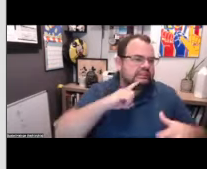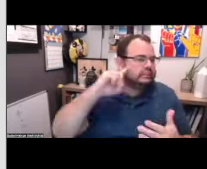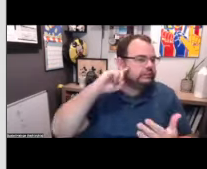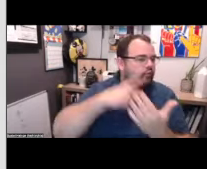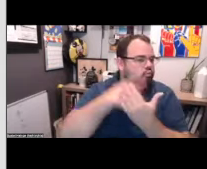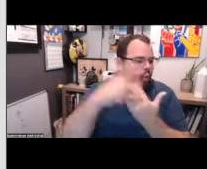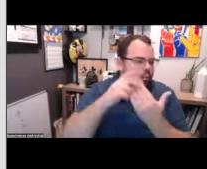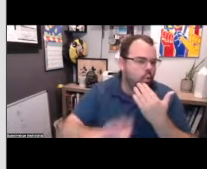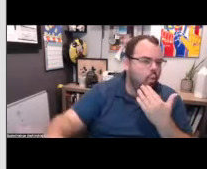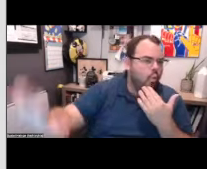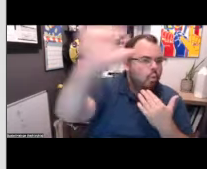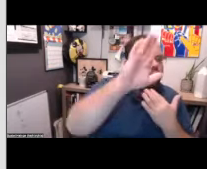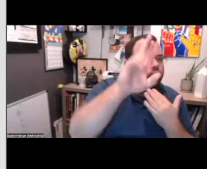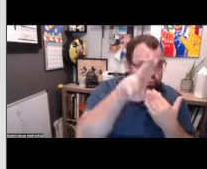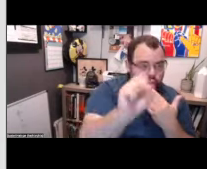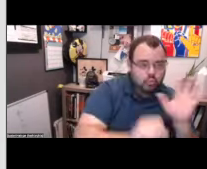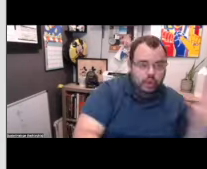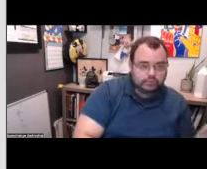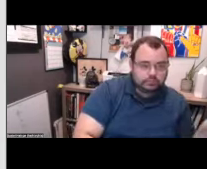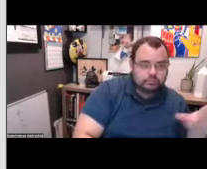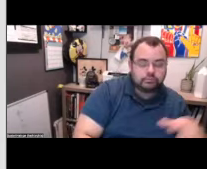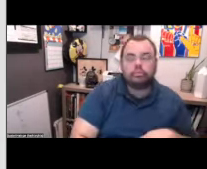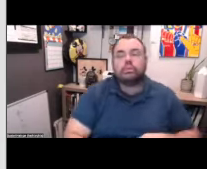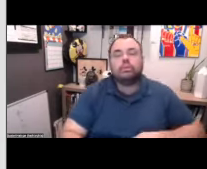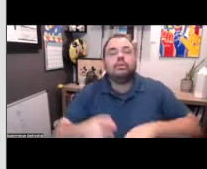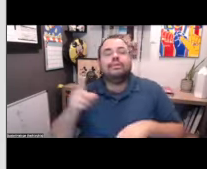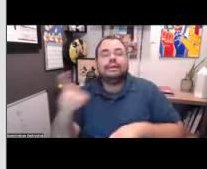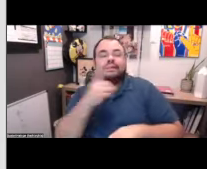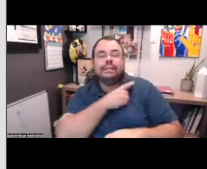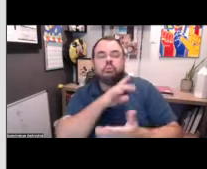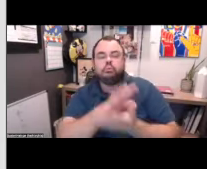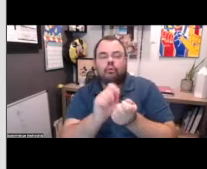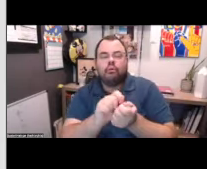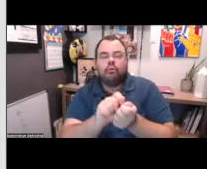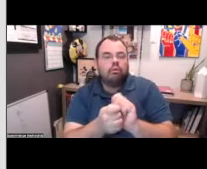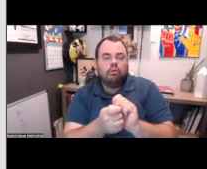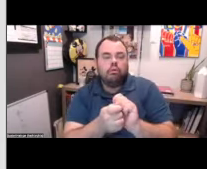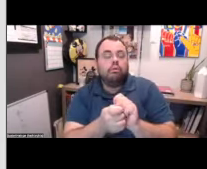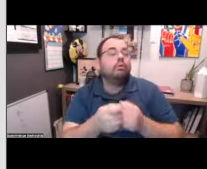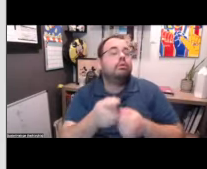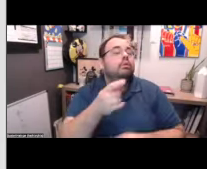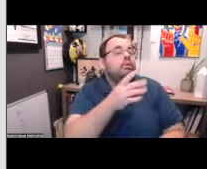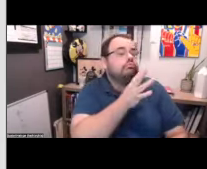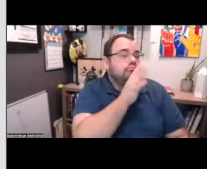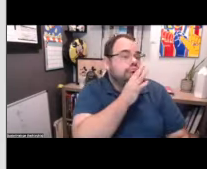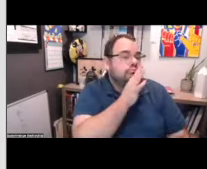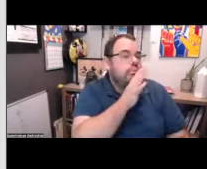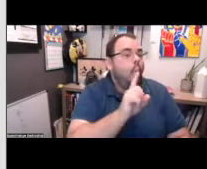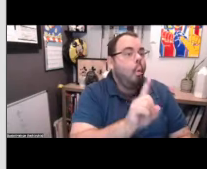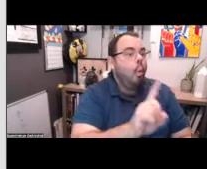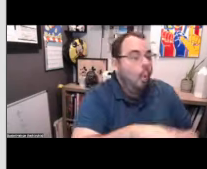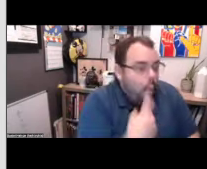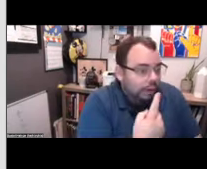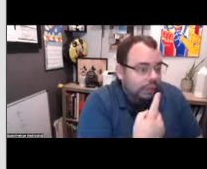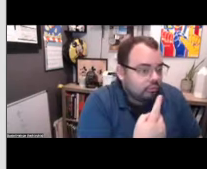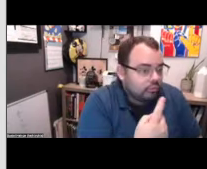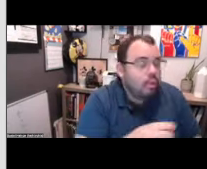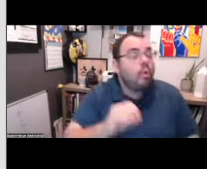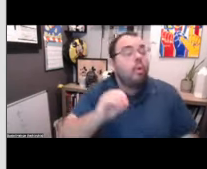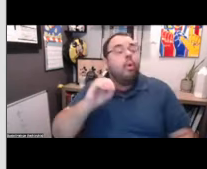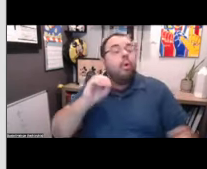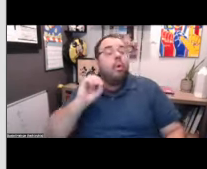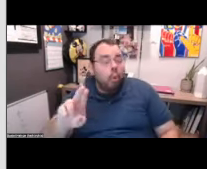of education. And it's known all over the US, they use Total Communication for deaf schools, but then they changed it